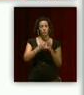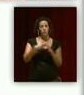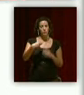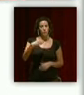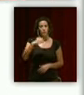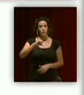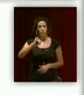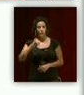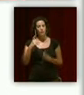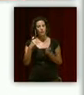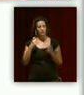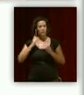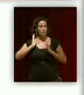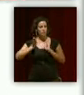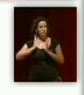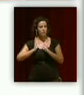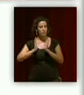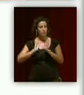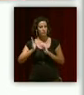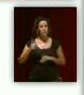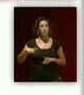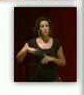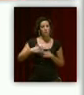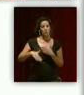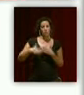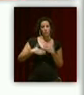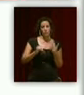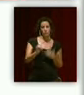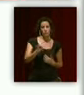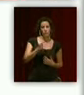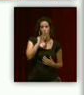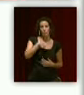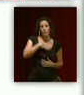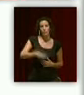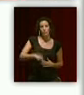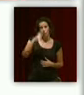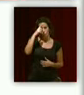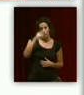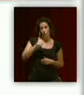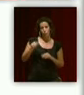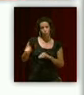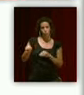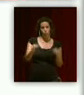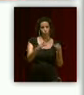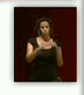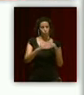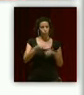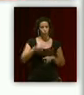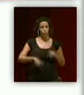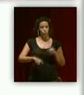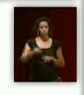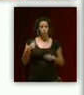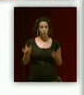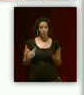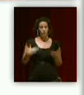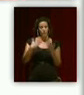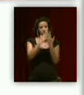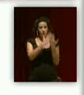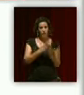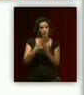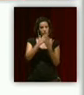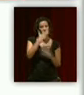serious. This is important because BCI systems that require training are limited by the